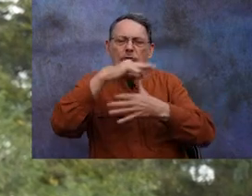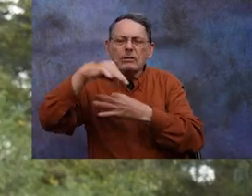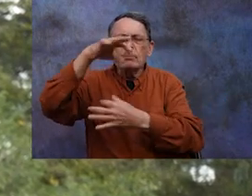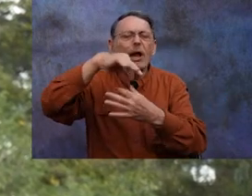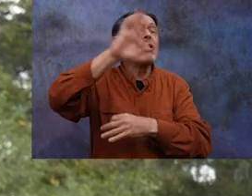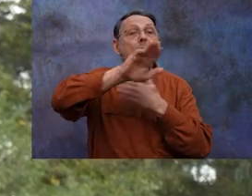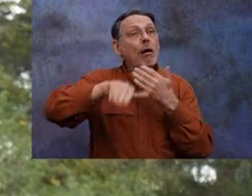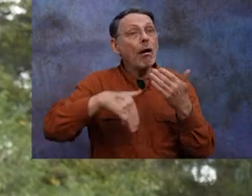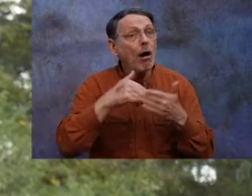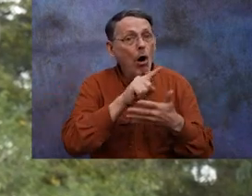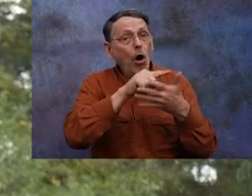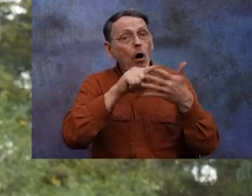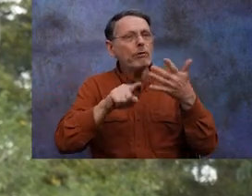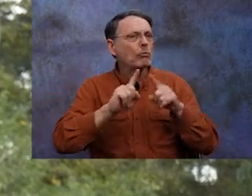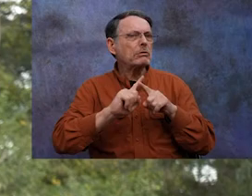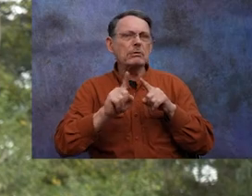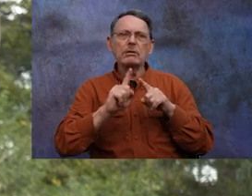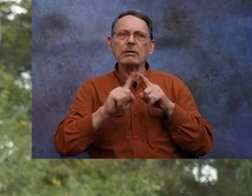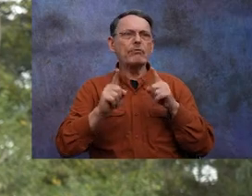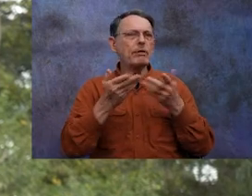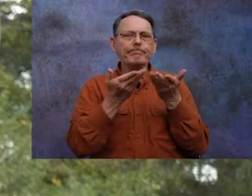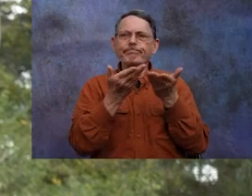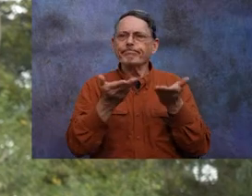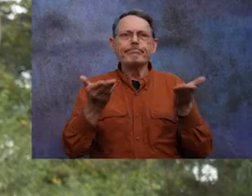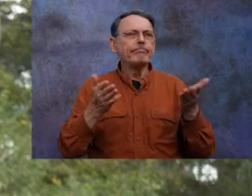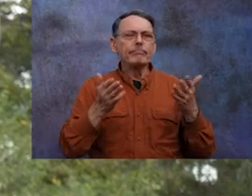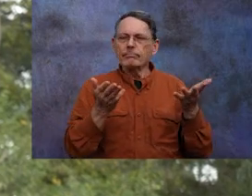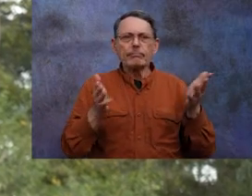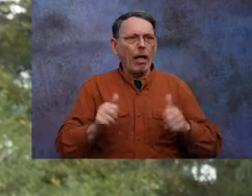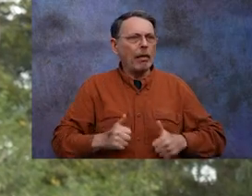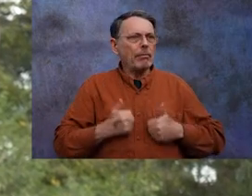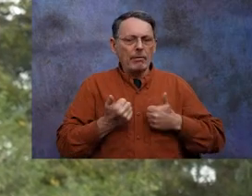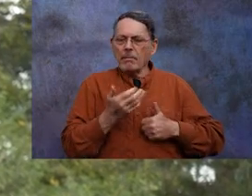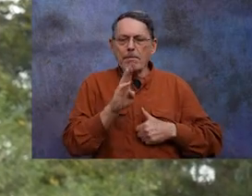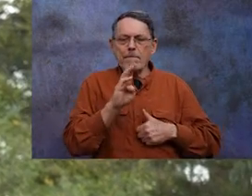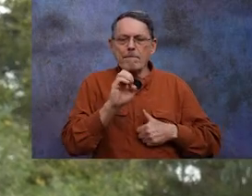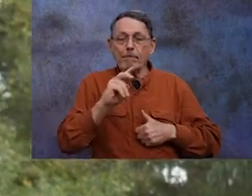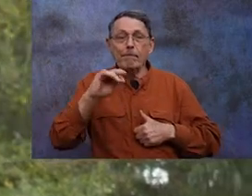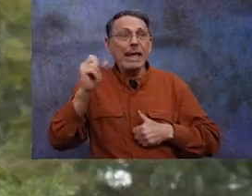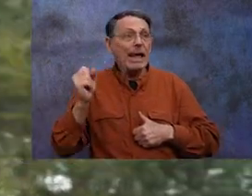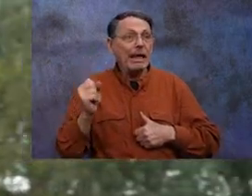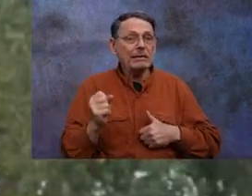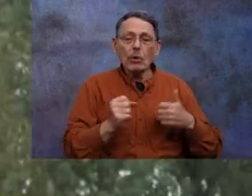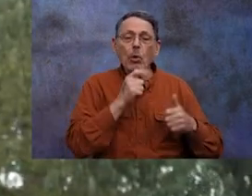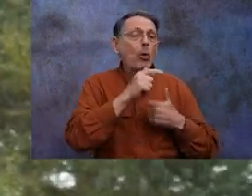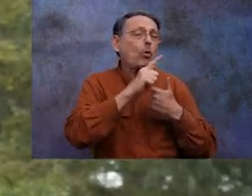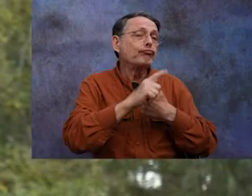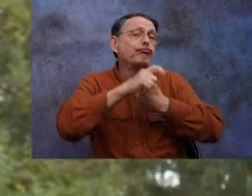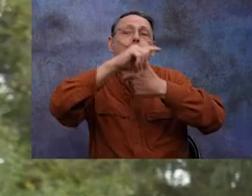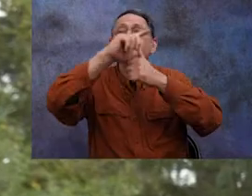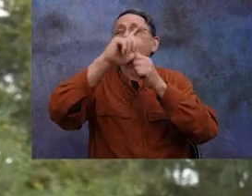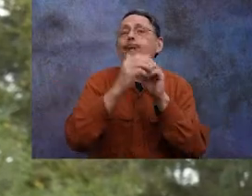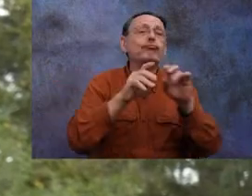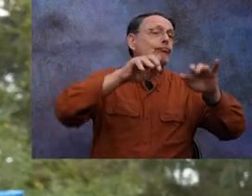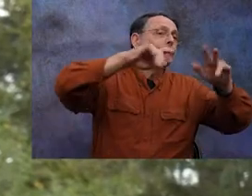all those beings, sentient and insentient, who flit, float, flutter and fly in the